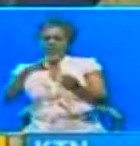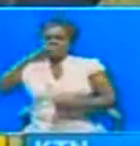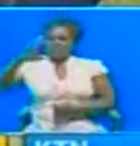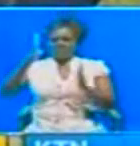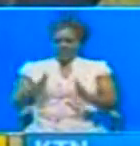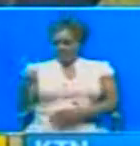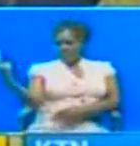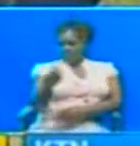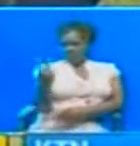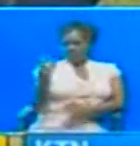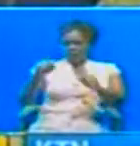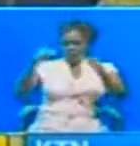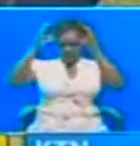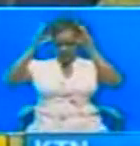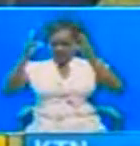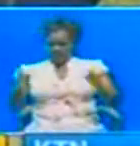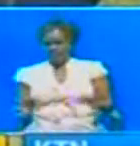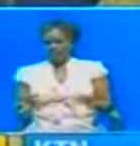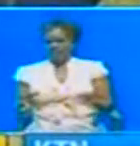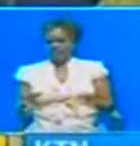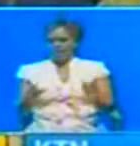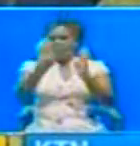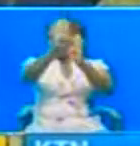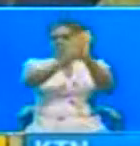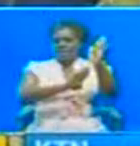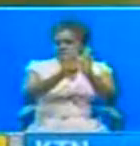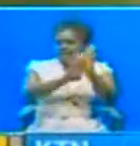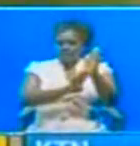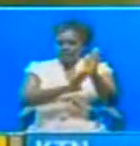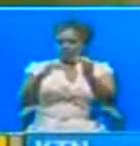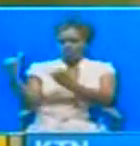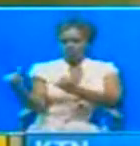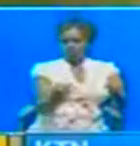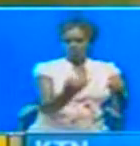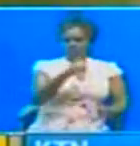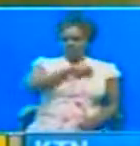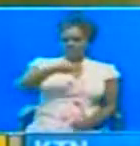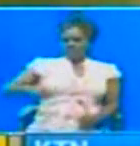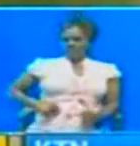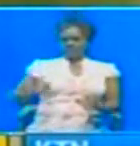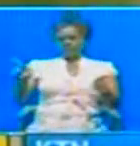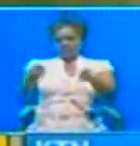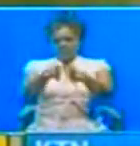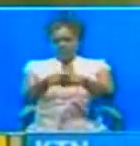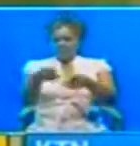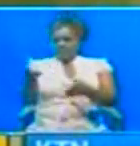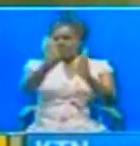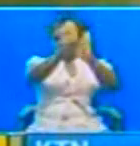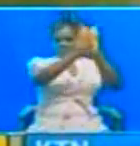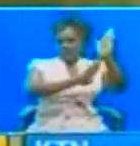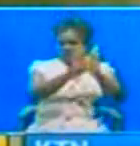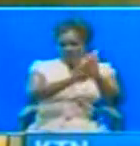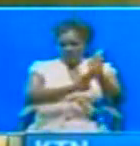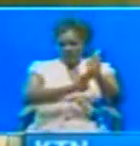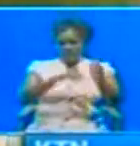both speakers can determine whether it's a bill that ought to be introduced in the Senate as well. This bill, I